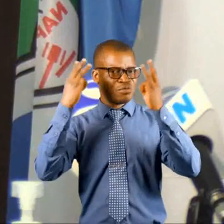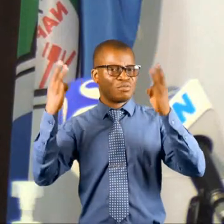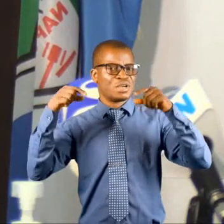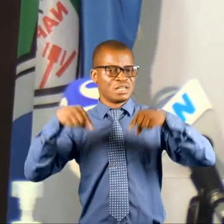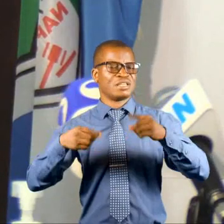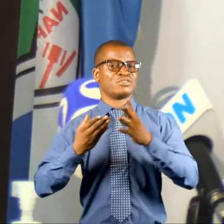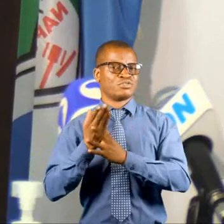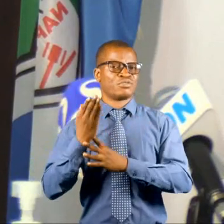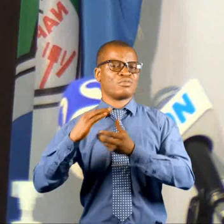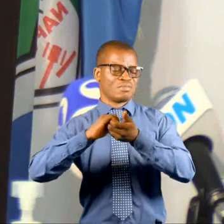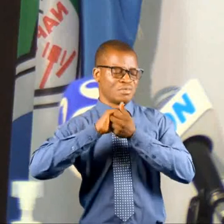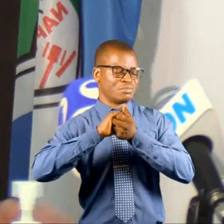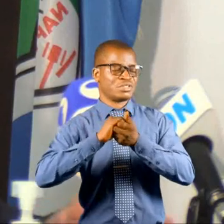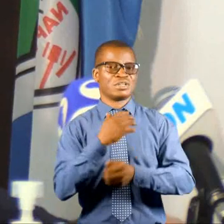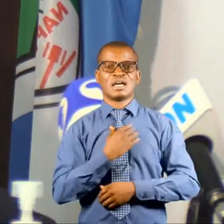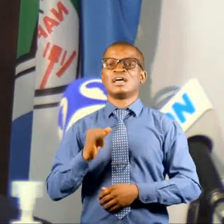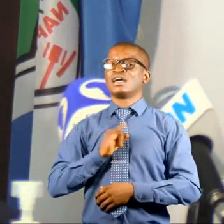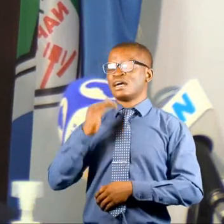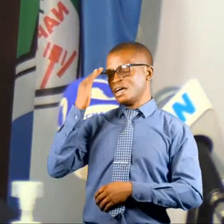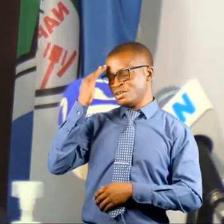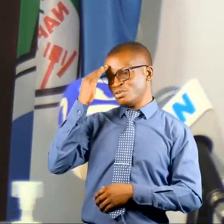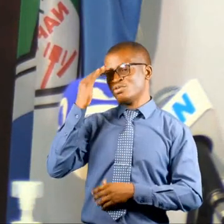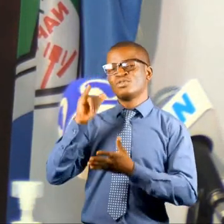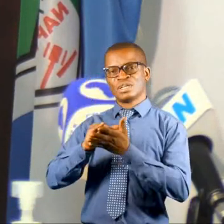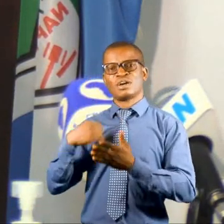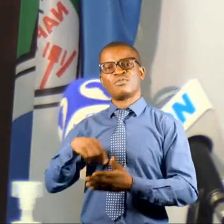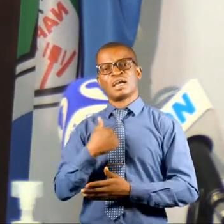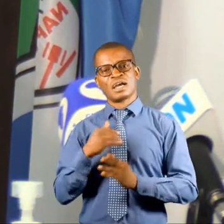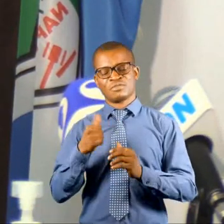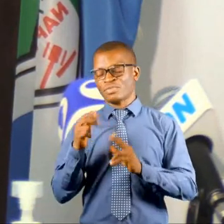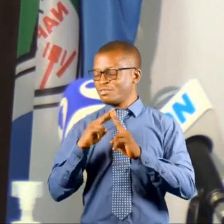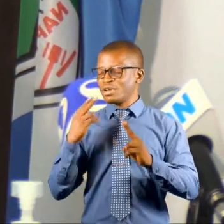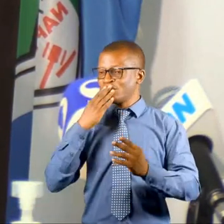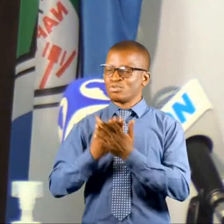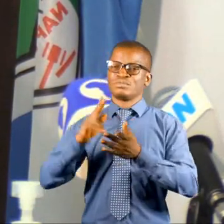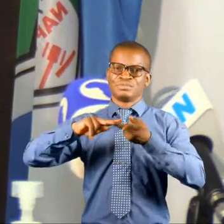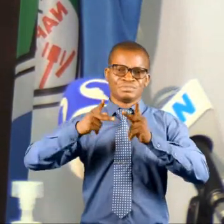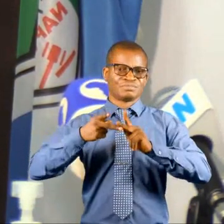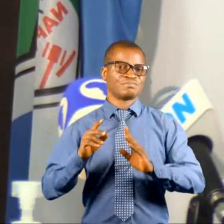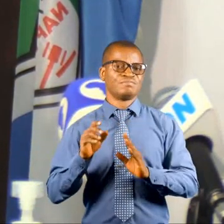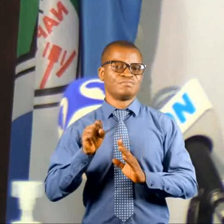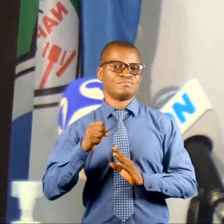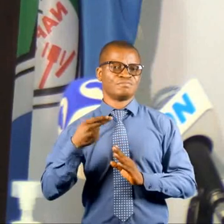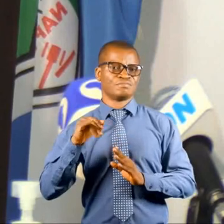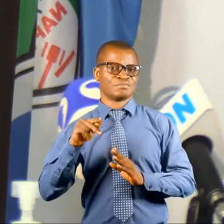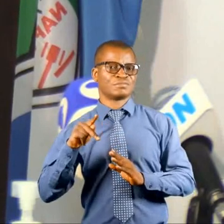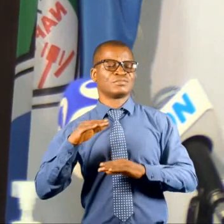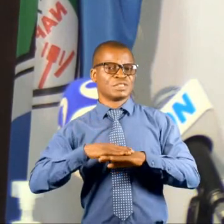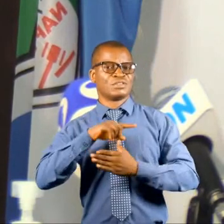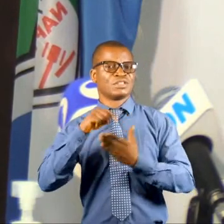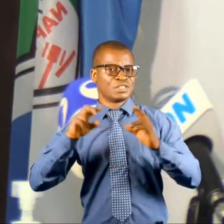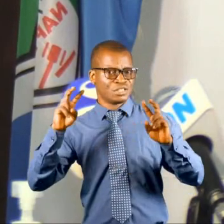win this fight through collaboration. And I know we've had a very good partnership on